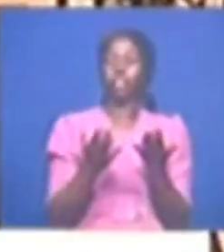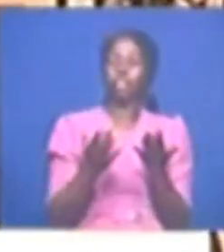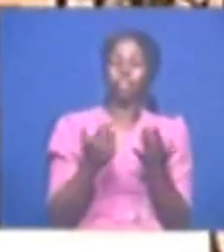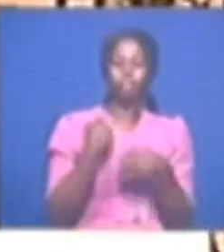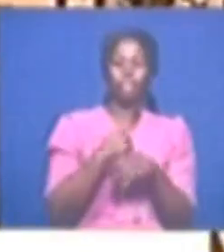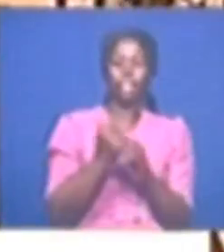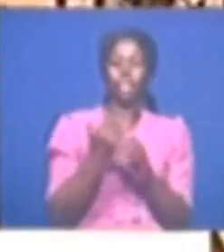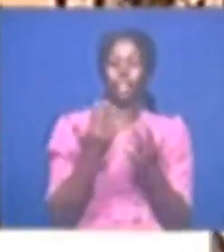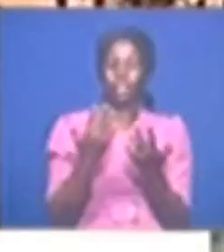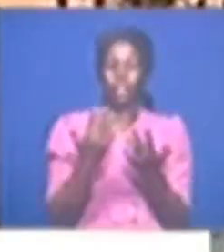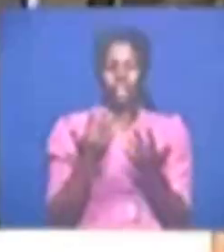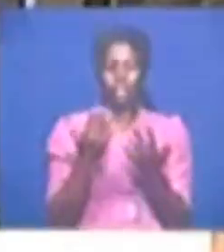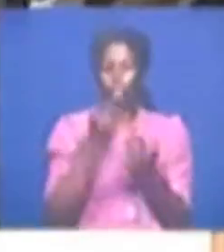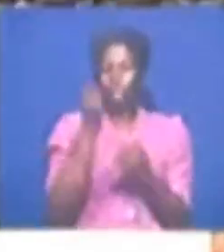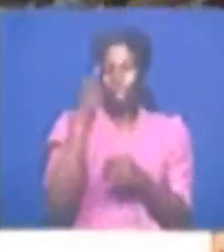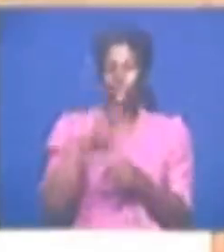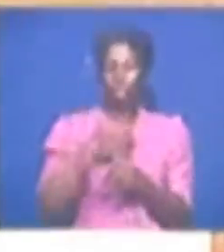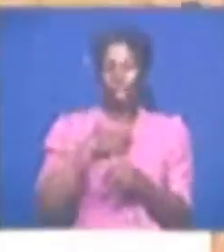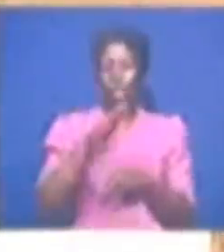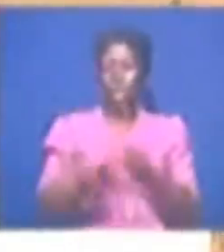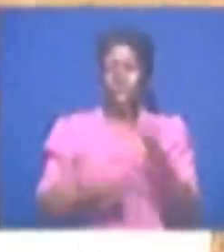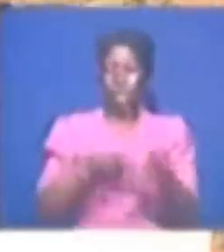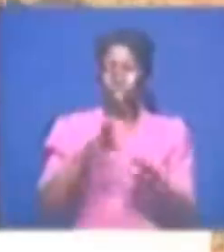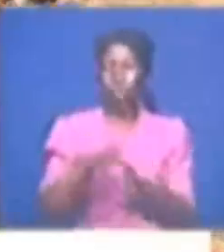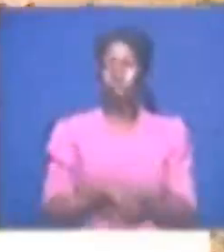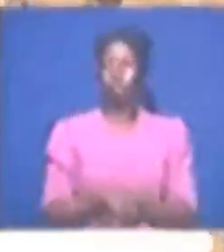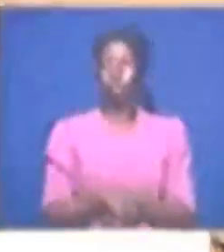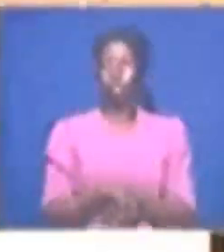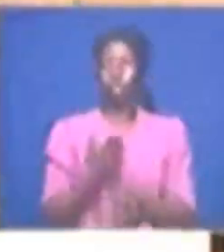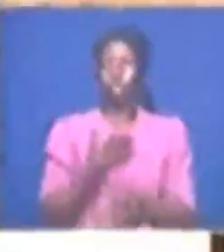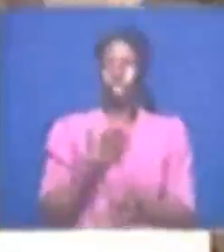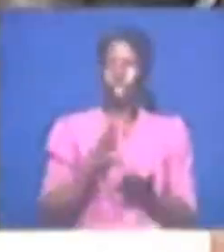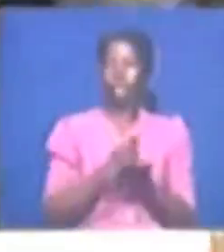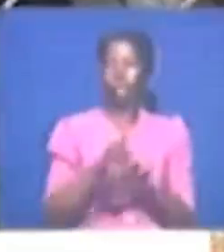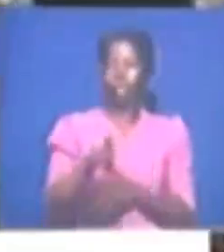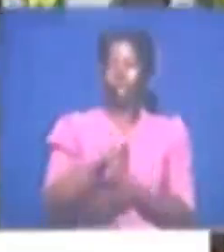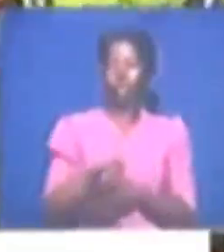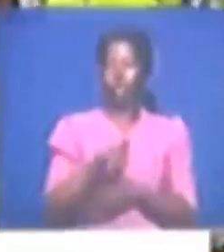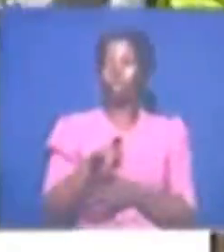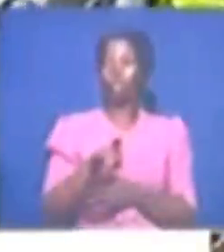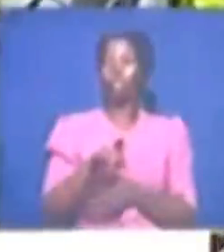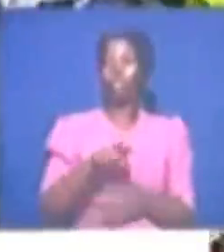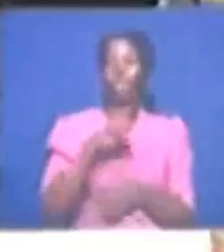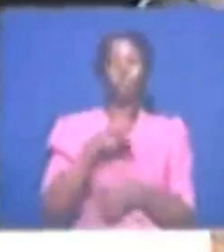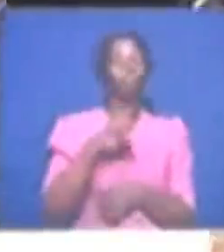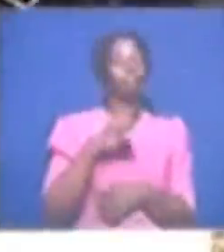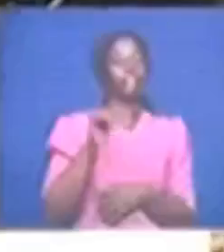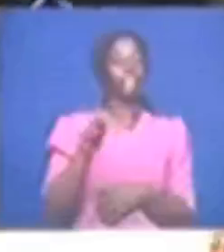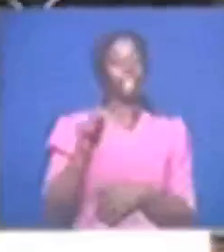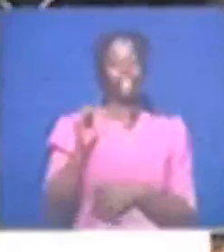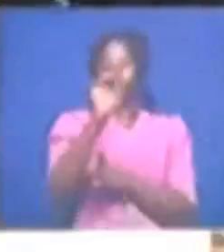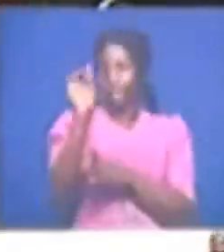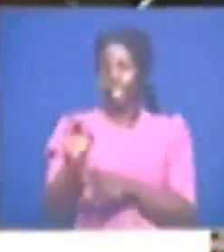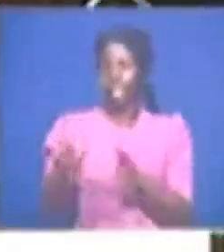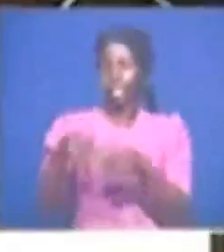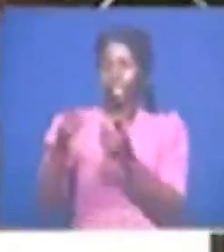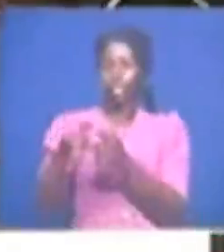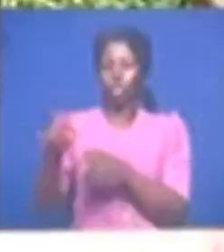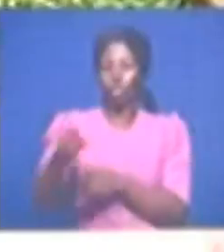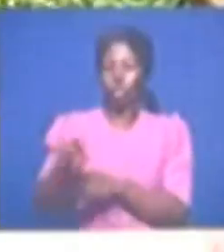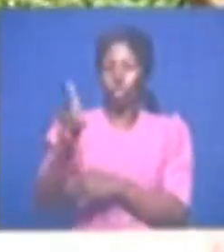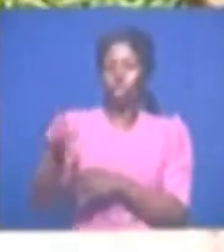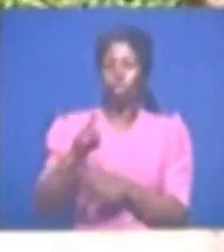ya animals zetu. Some locals feel the 5% allocation reserved to the local community should be shared out to each